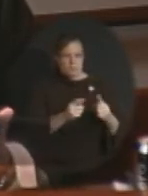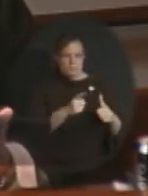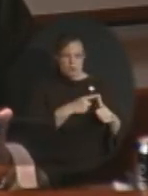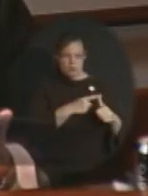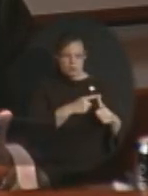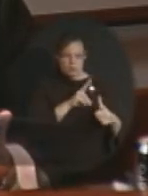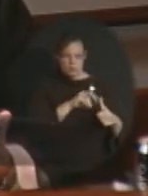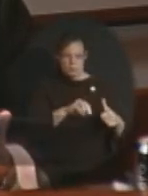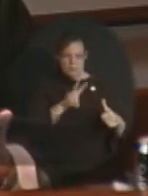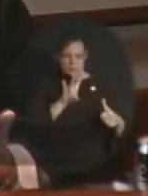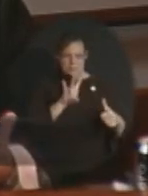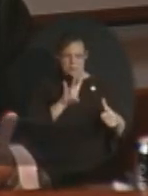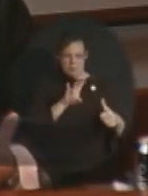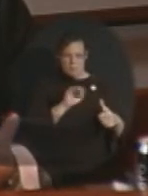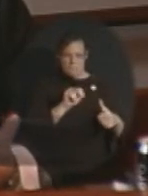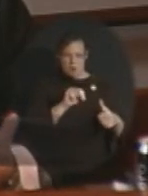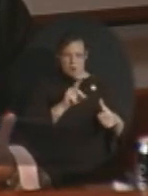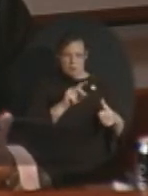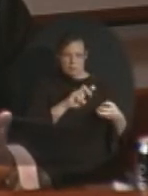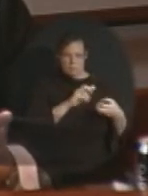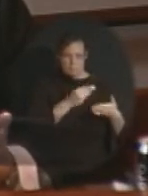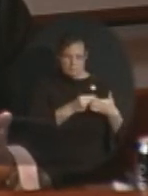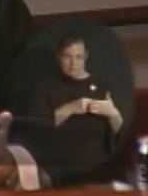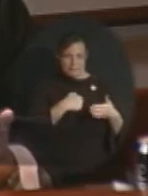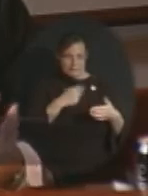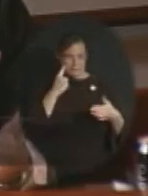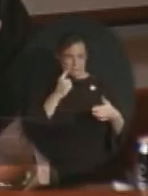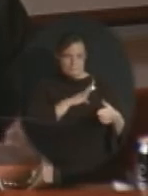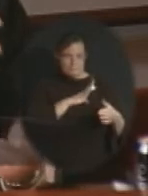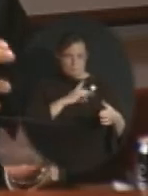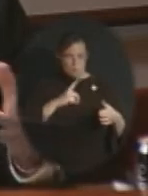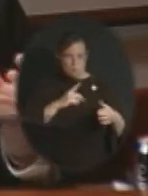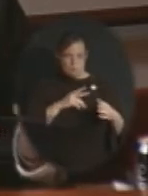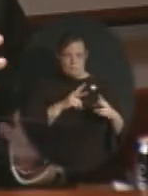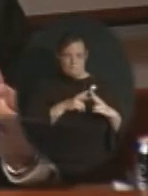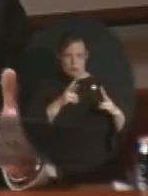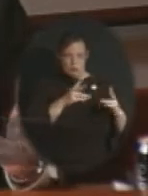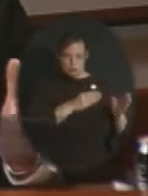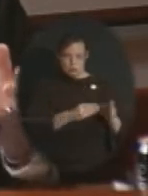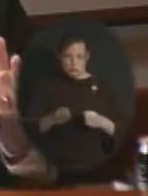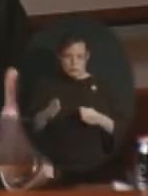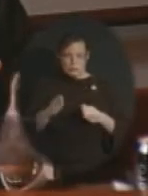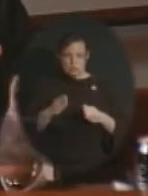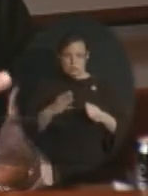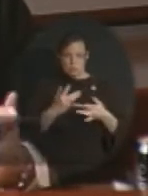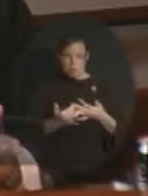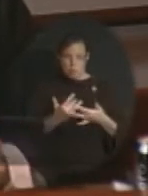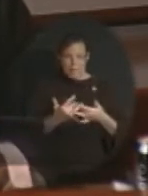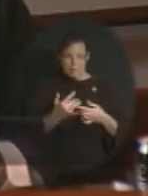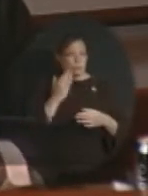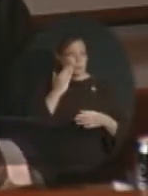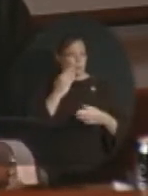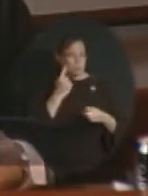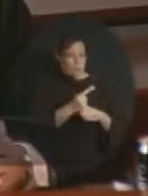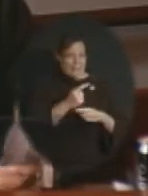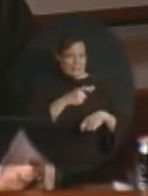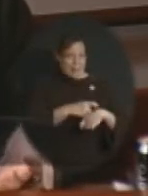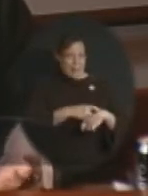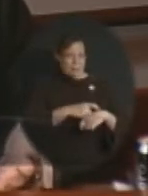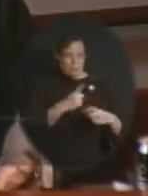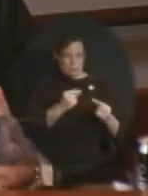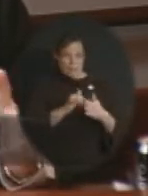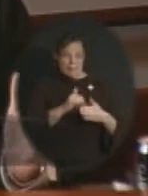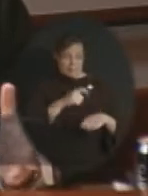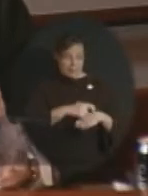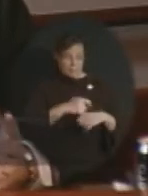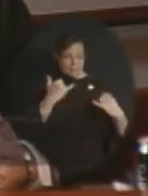in the 2007 bond issue, and I think the board was very strategic to hold and wait until you knew the right time to pull the trigger. And that time